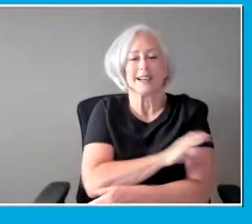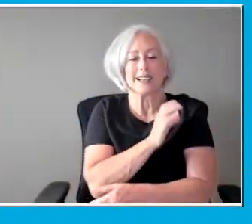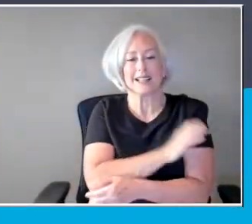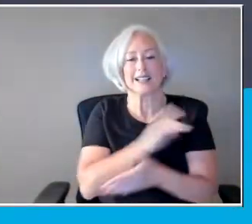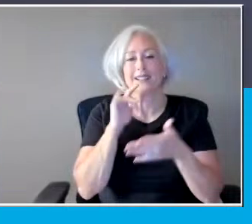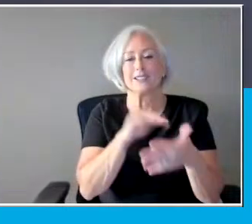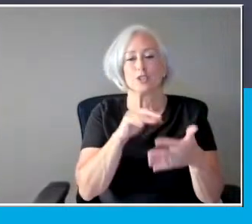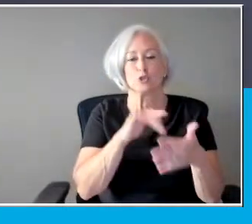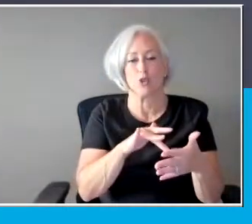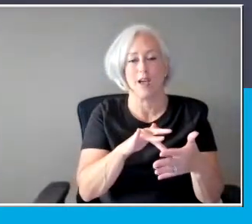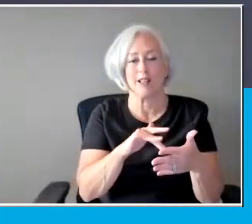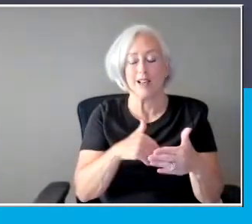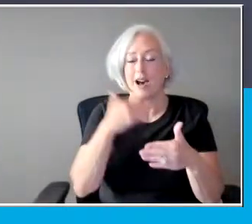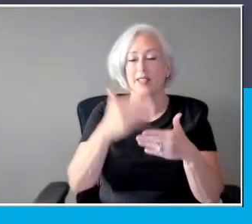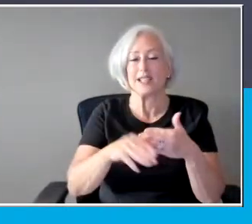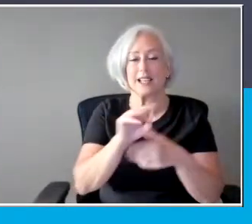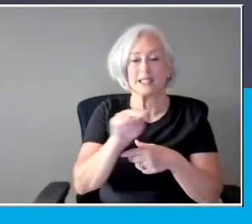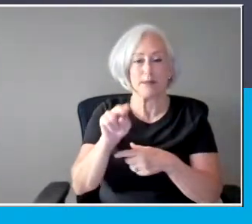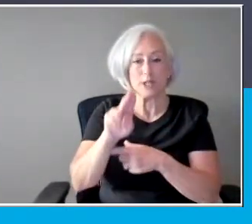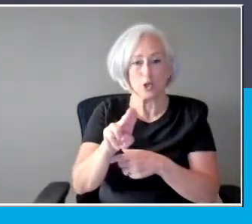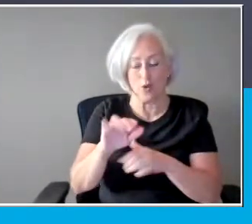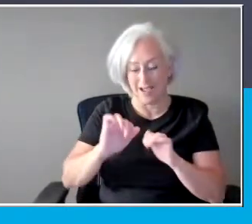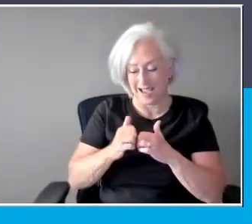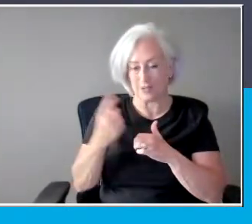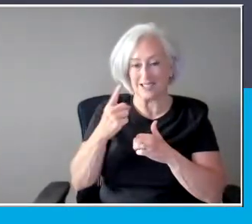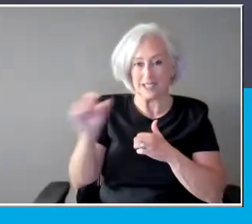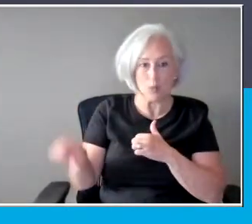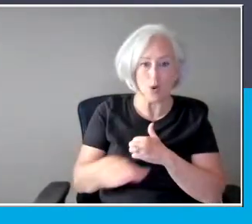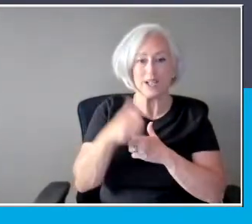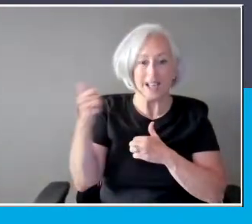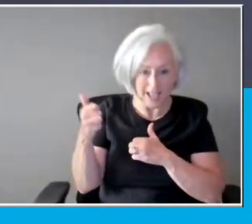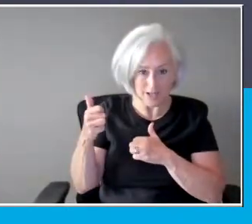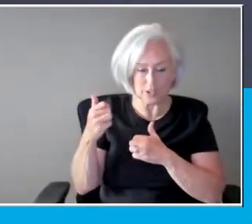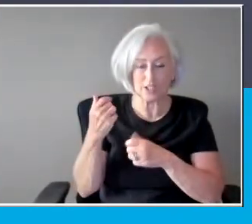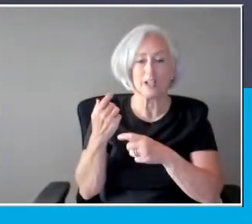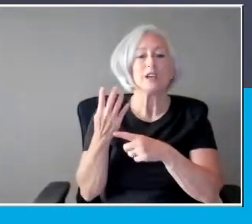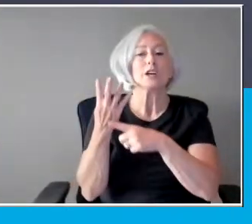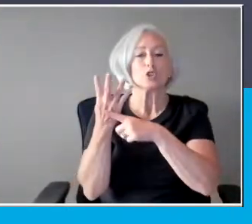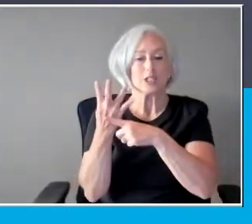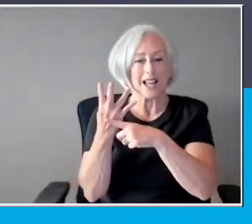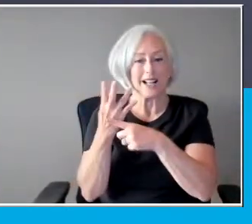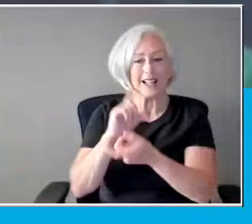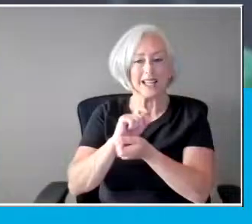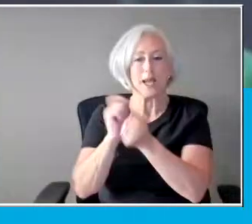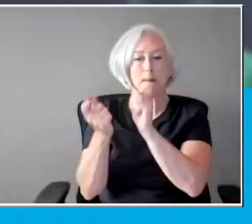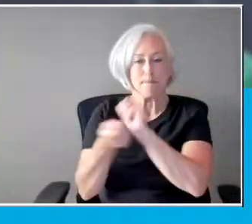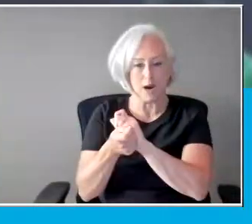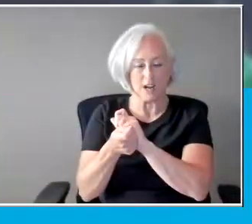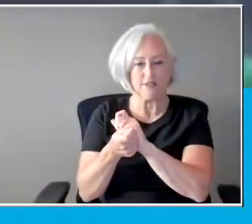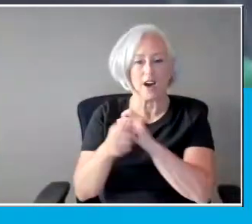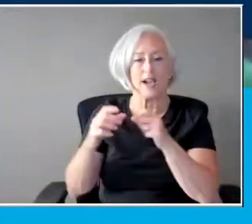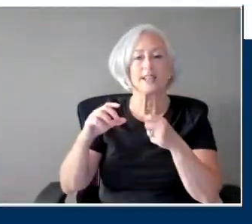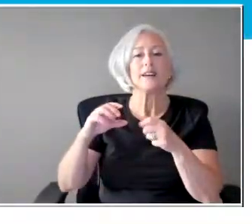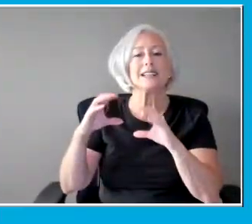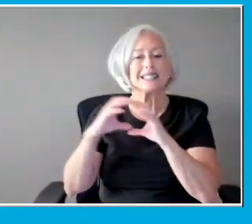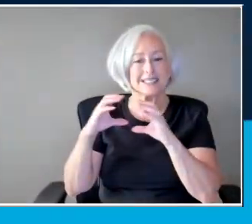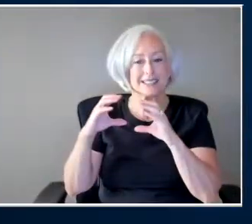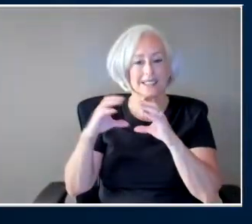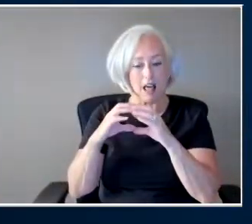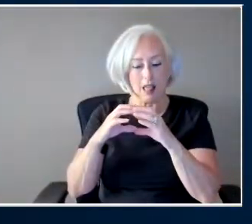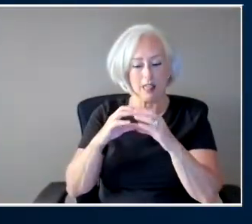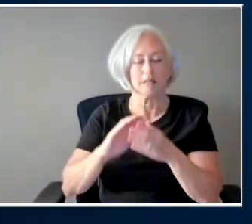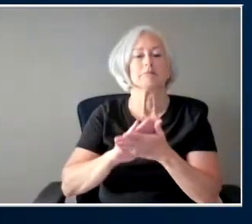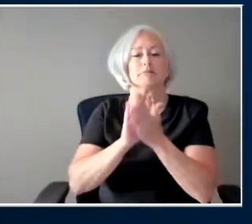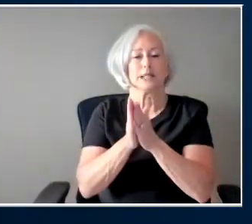Update. How someone else's genetically modified cells became the key, plus the waiting game before Todd can say